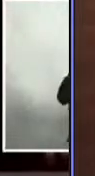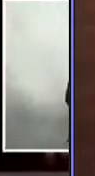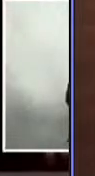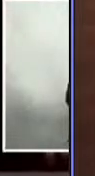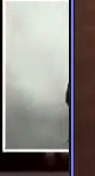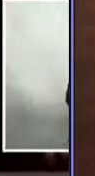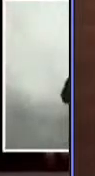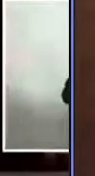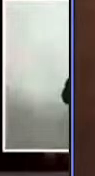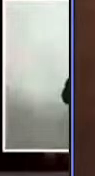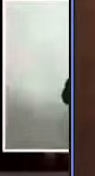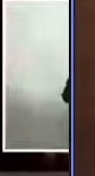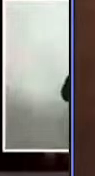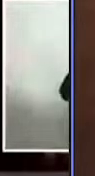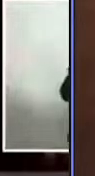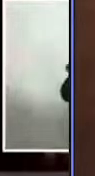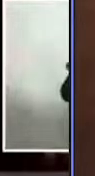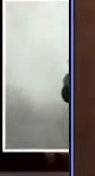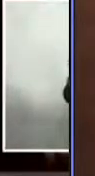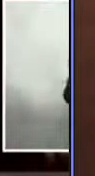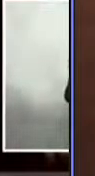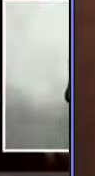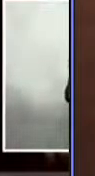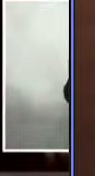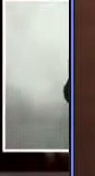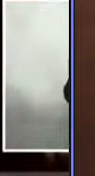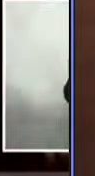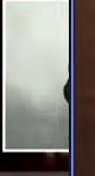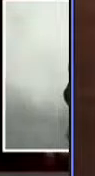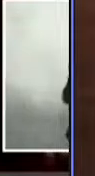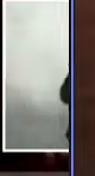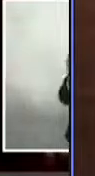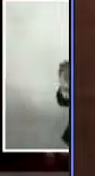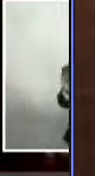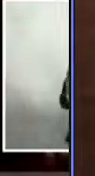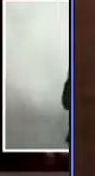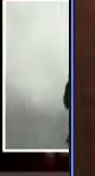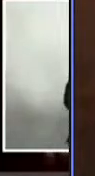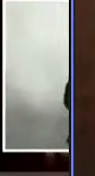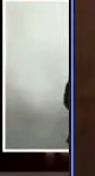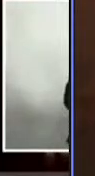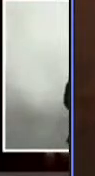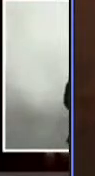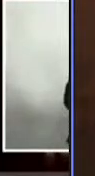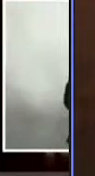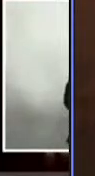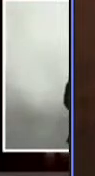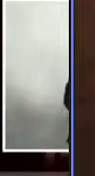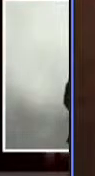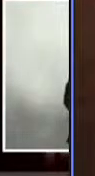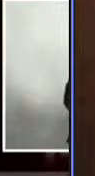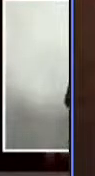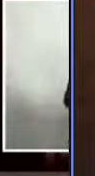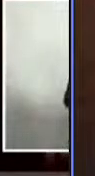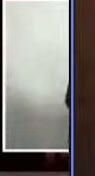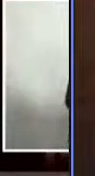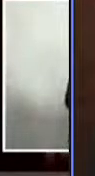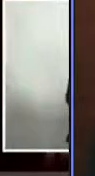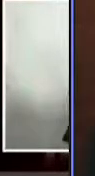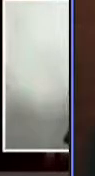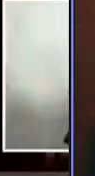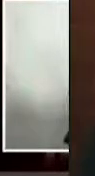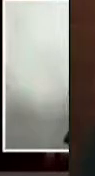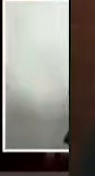significant percentage of this sector as well. So during the reporting quarter, Program 3 achieved 75% performance against the